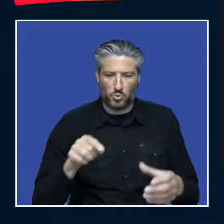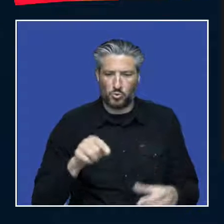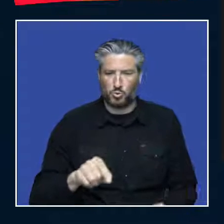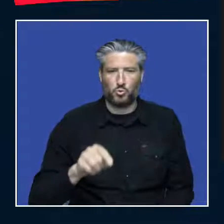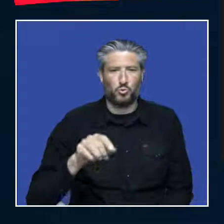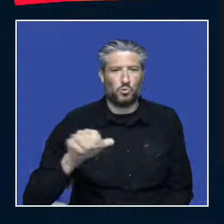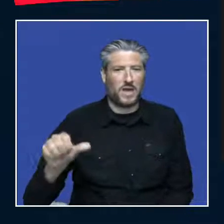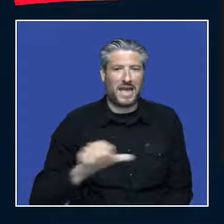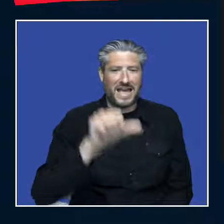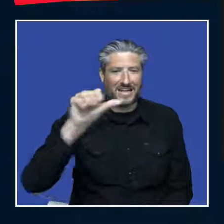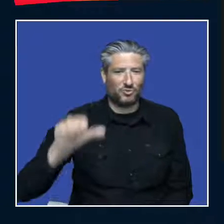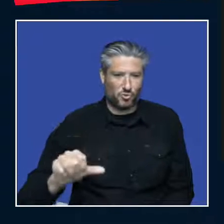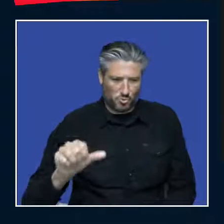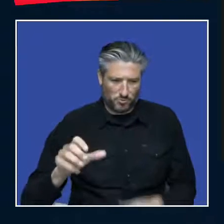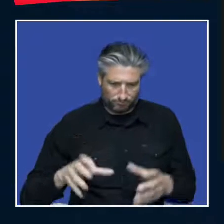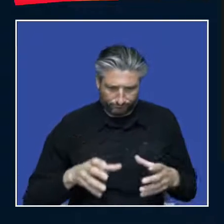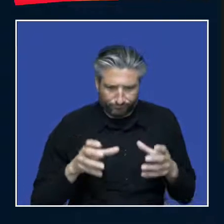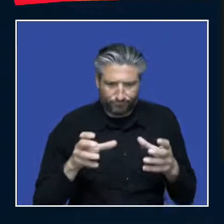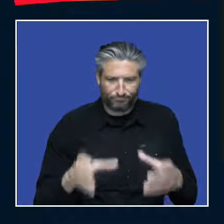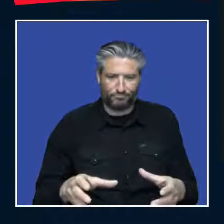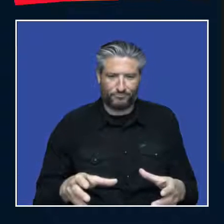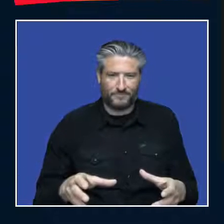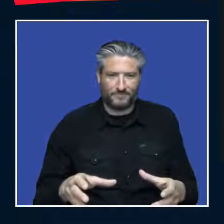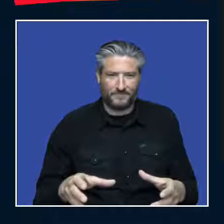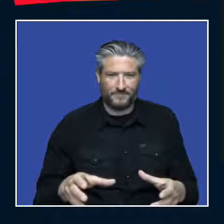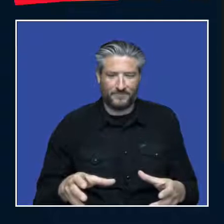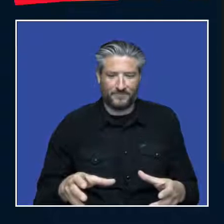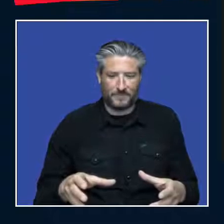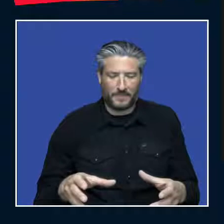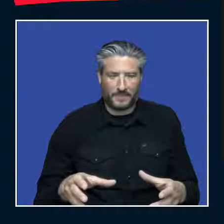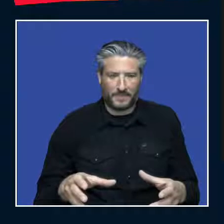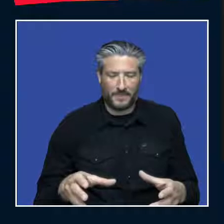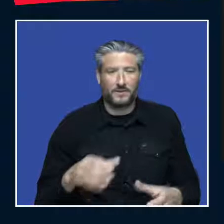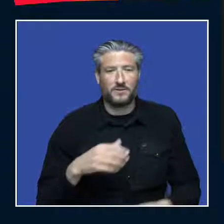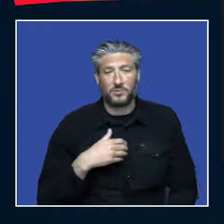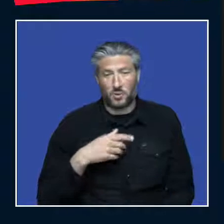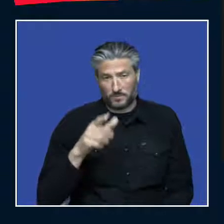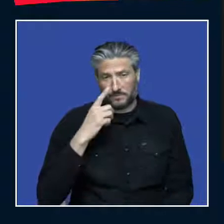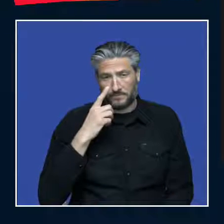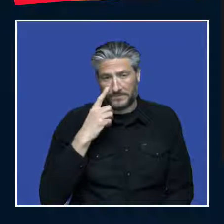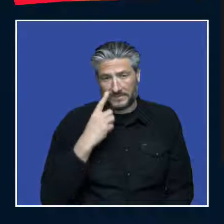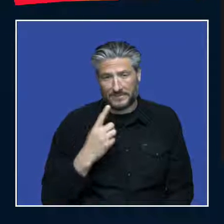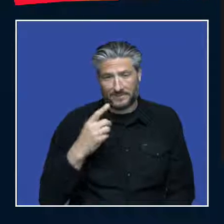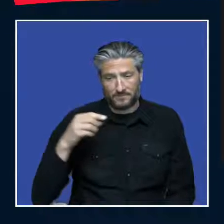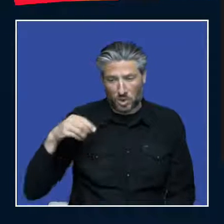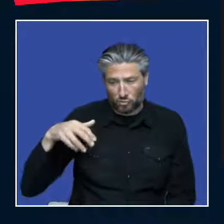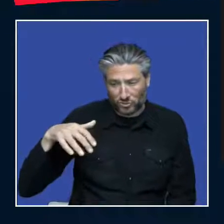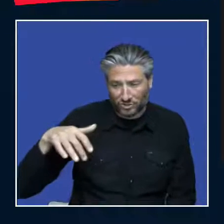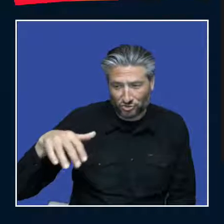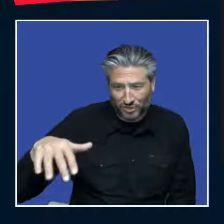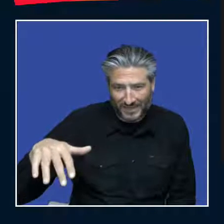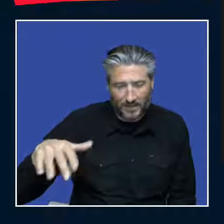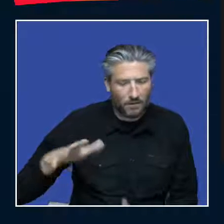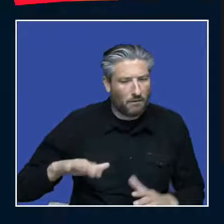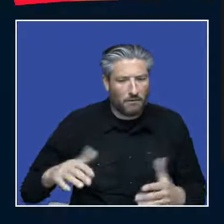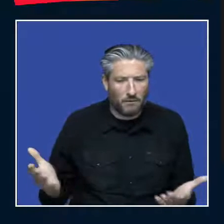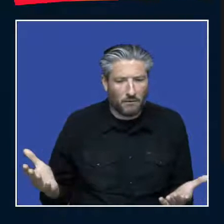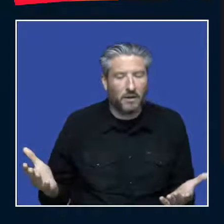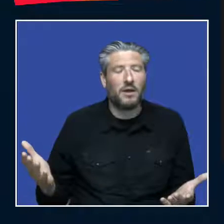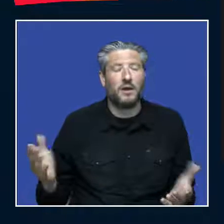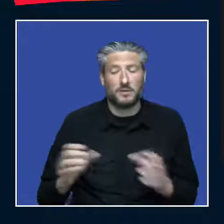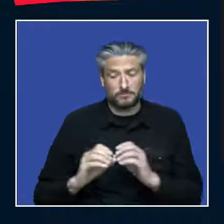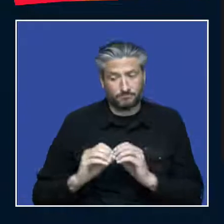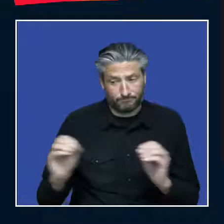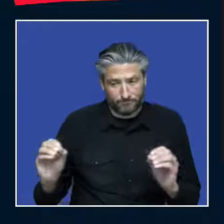sample Nginx, so I need to have an Azure Container Registry. Oops, let's create one. There isn't one already. So I will